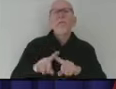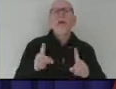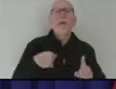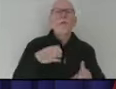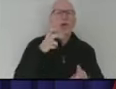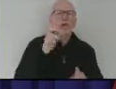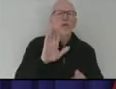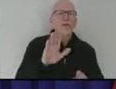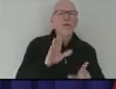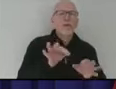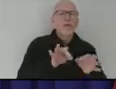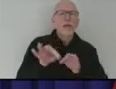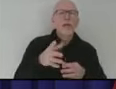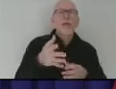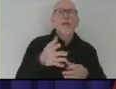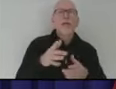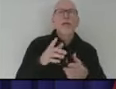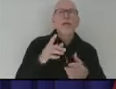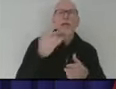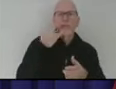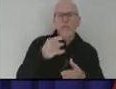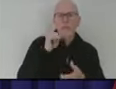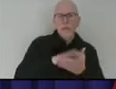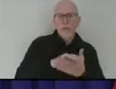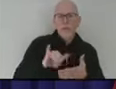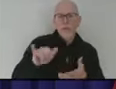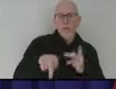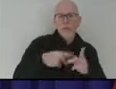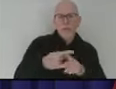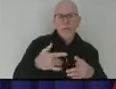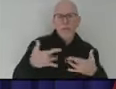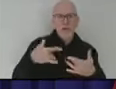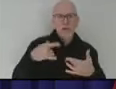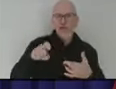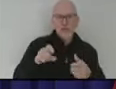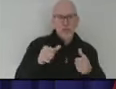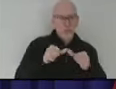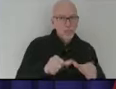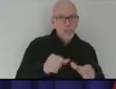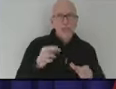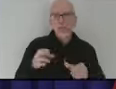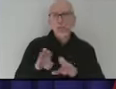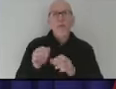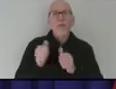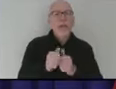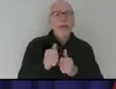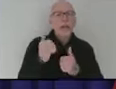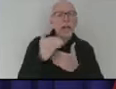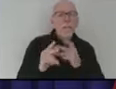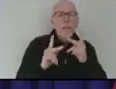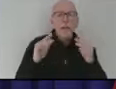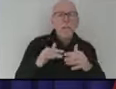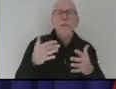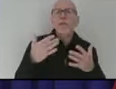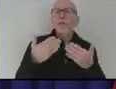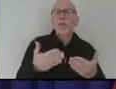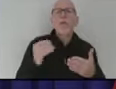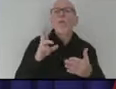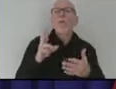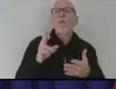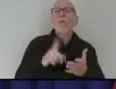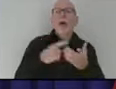about whether you believe these types of events should be happening even with those capacities, and also what happens